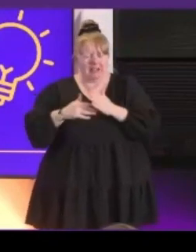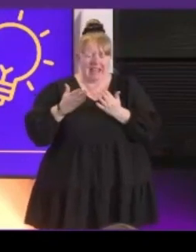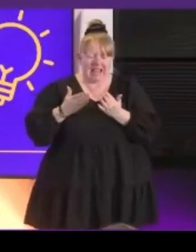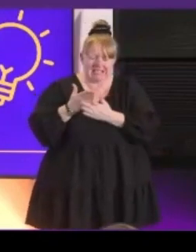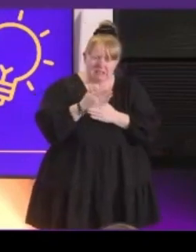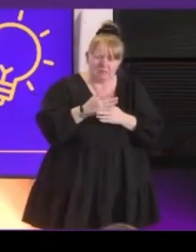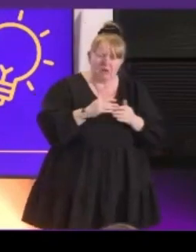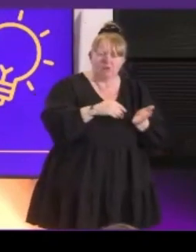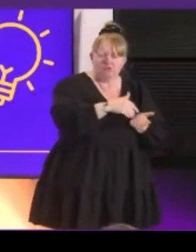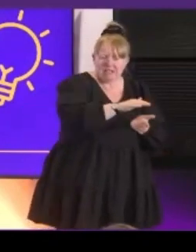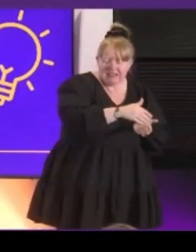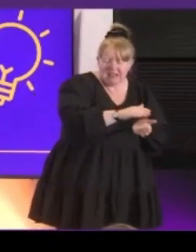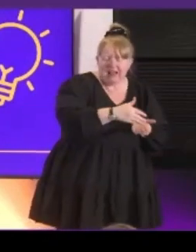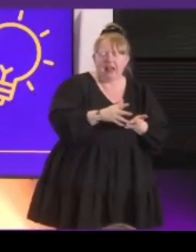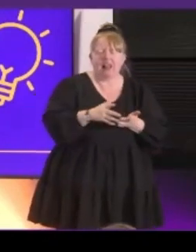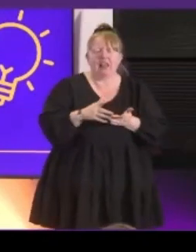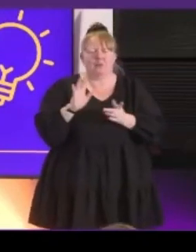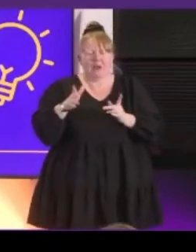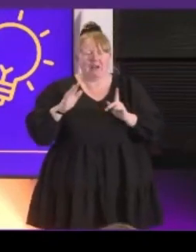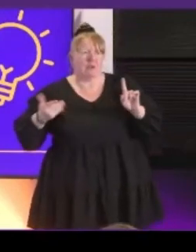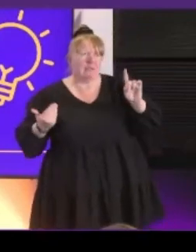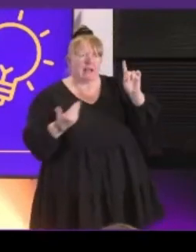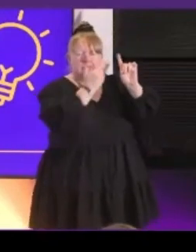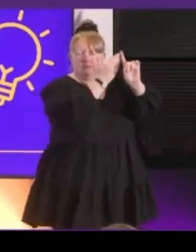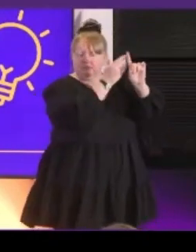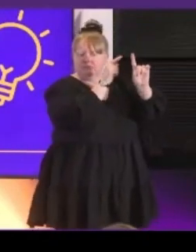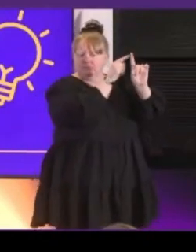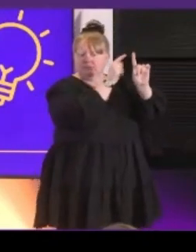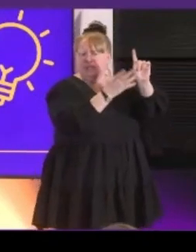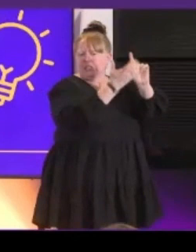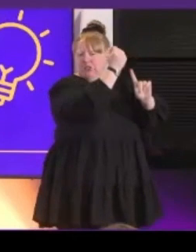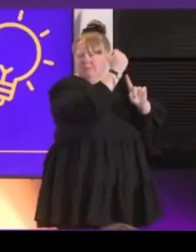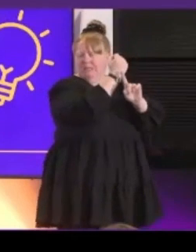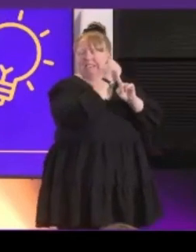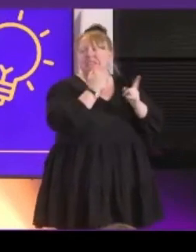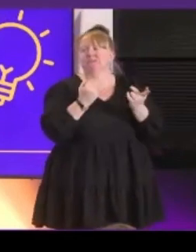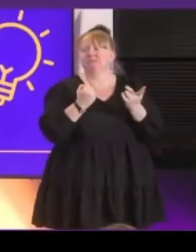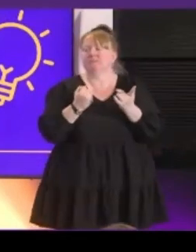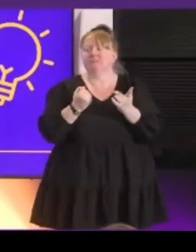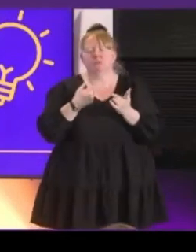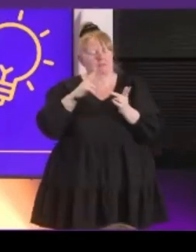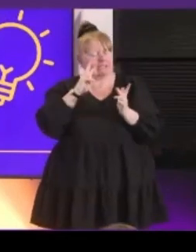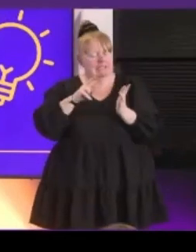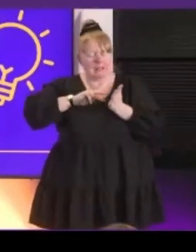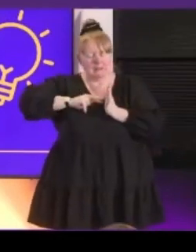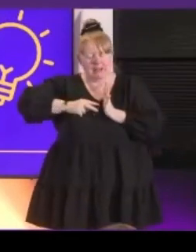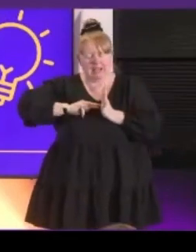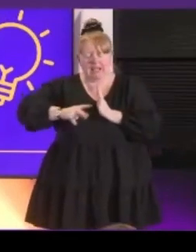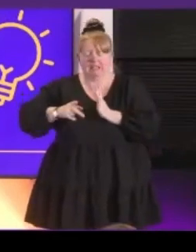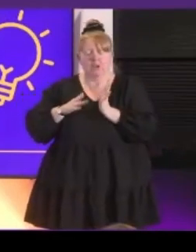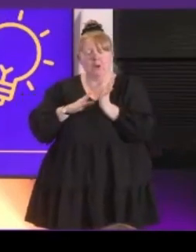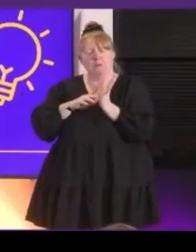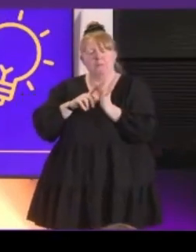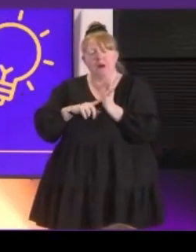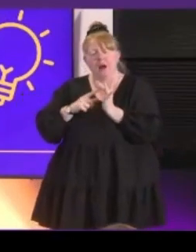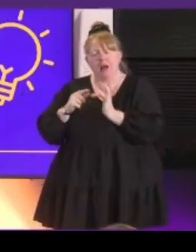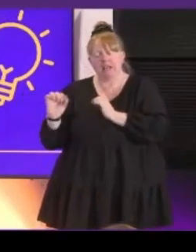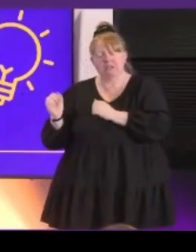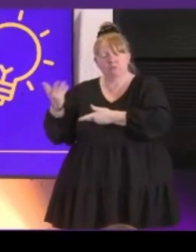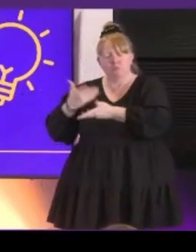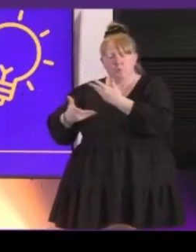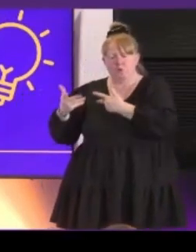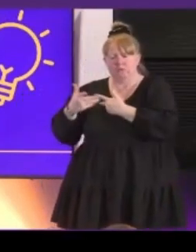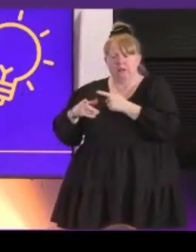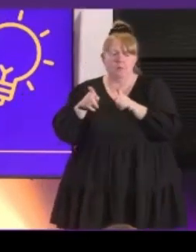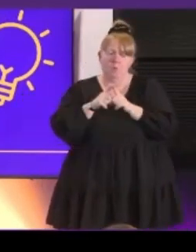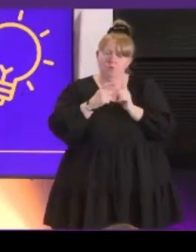got to have that North Star vision. So everybody needs to kind of see their part in the plan. And what Marley's story really says to me, and